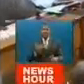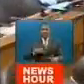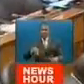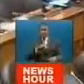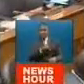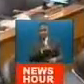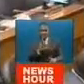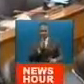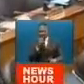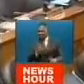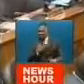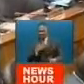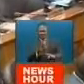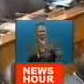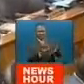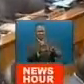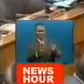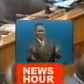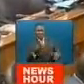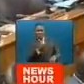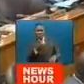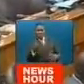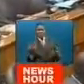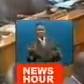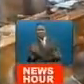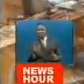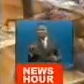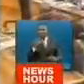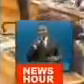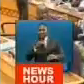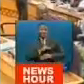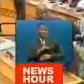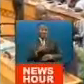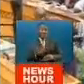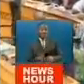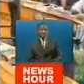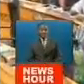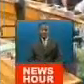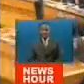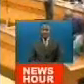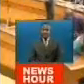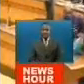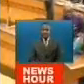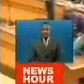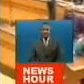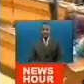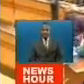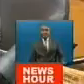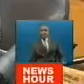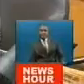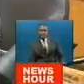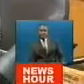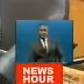for selection and urged the Select Committee on Education to take a second look at some of the criteria for